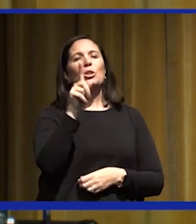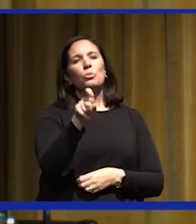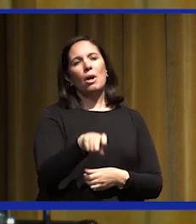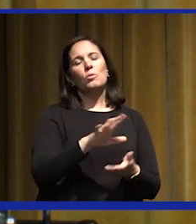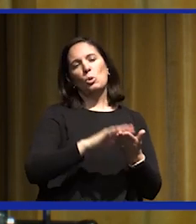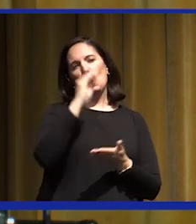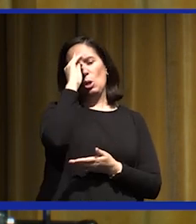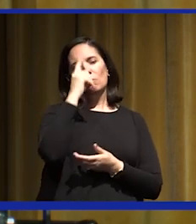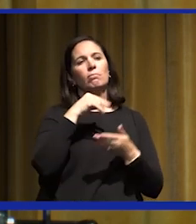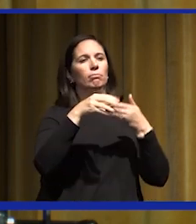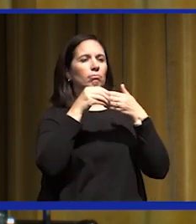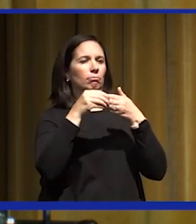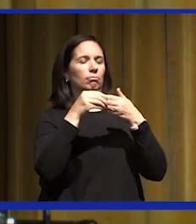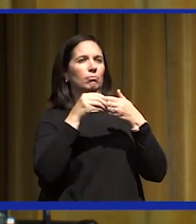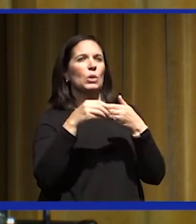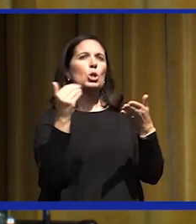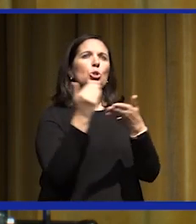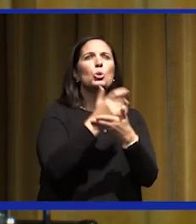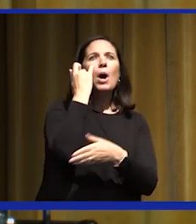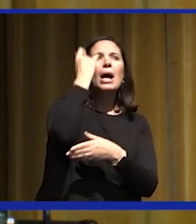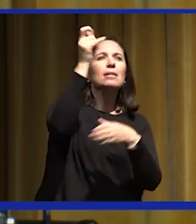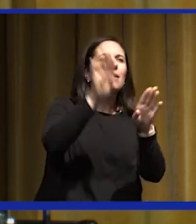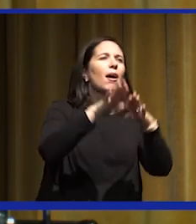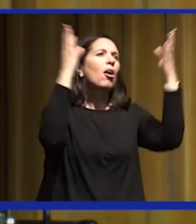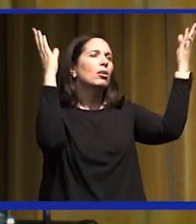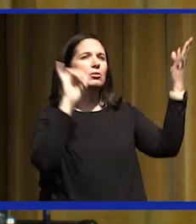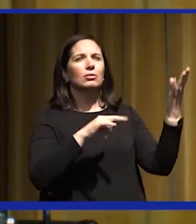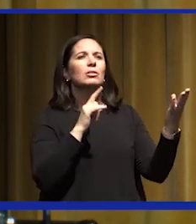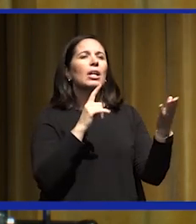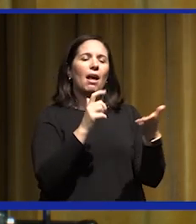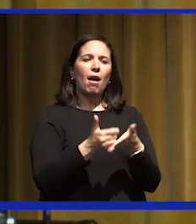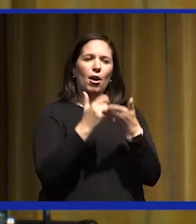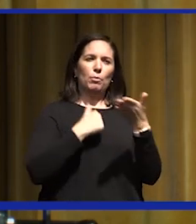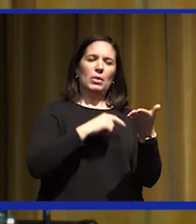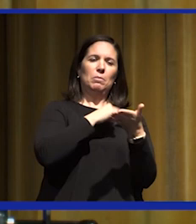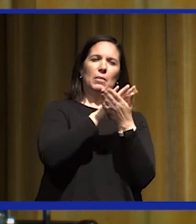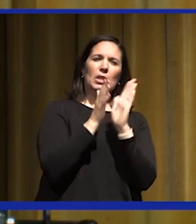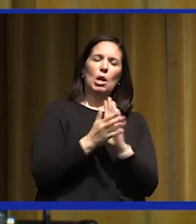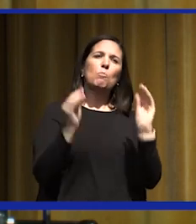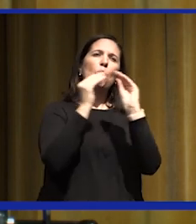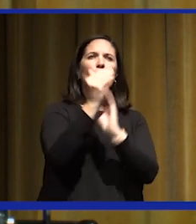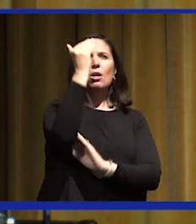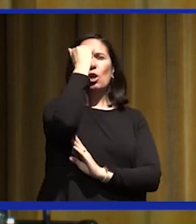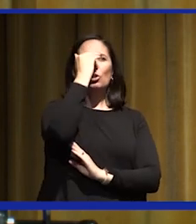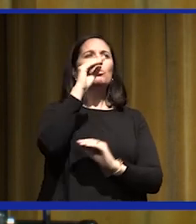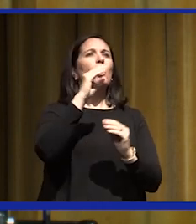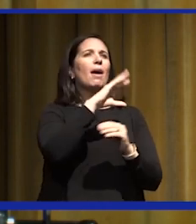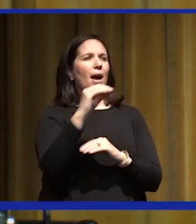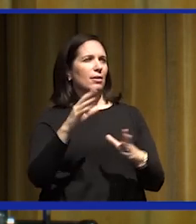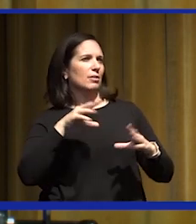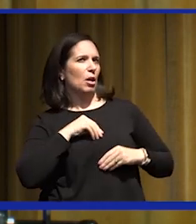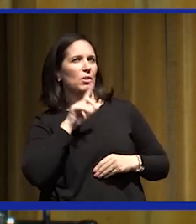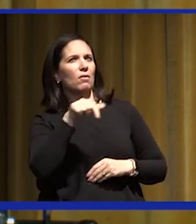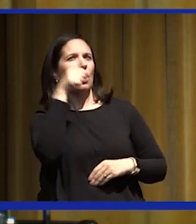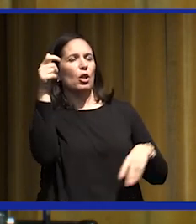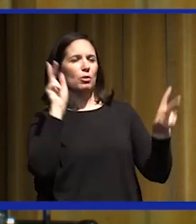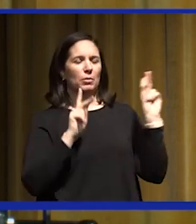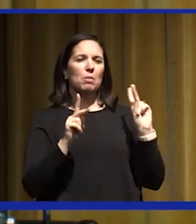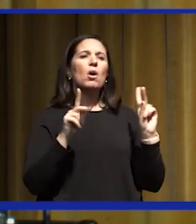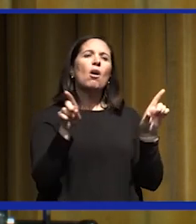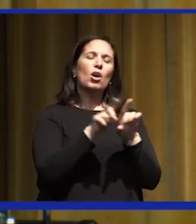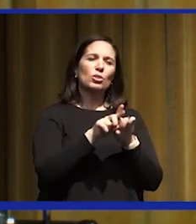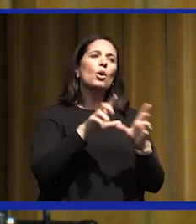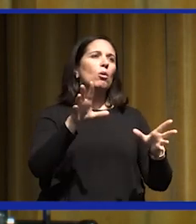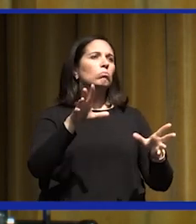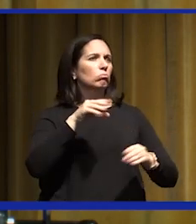flexible. Being open to new ideas allows us to become knowledgeable about the world around us and more accepting of others. Welcoming change into our